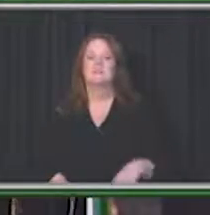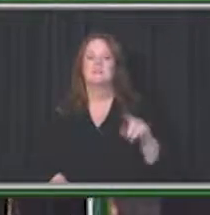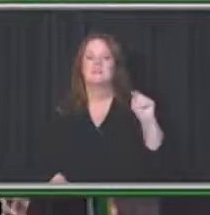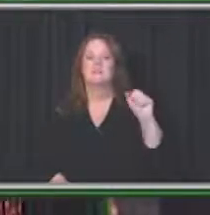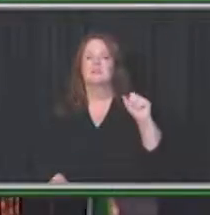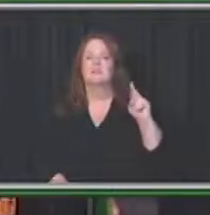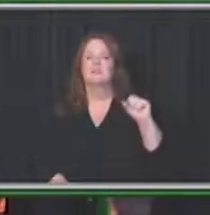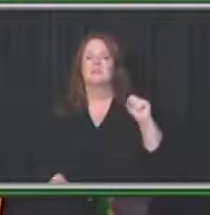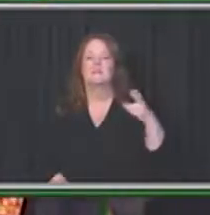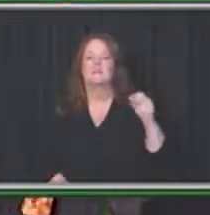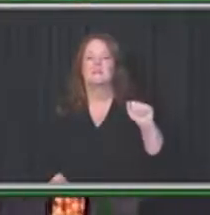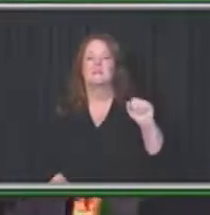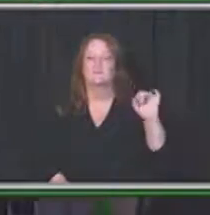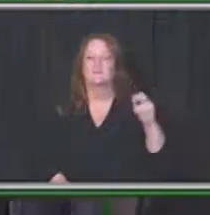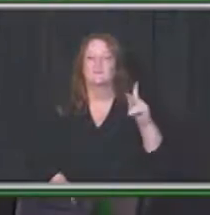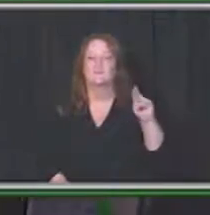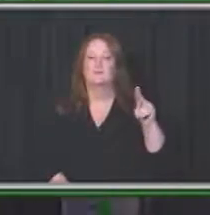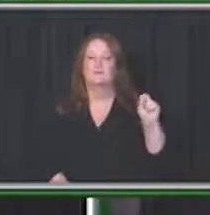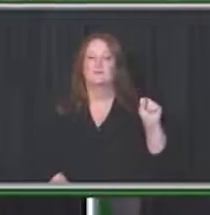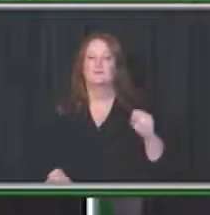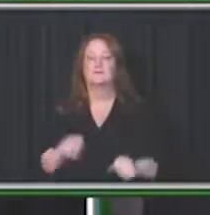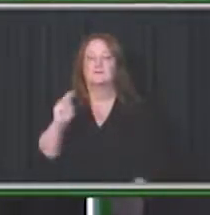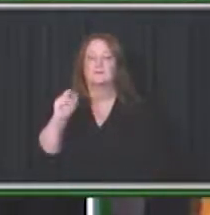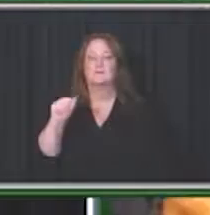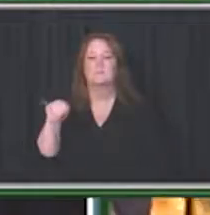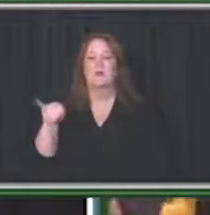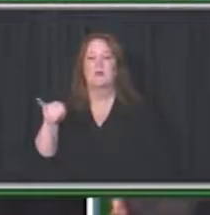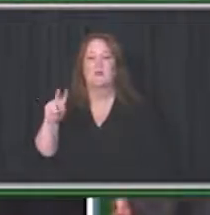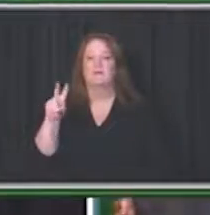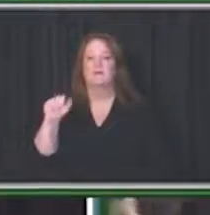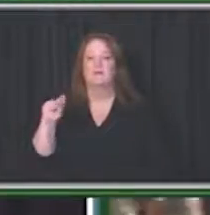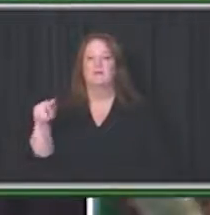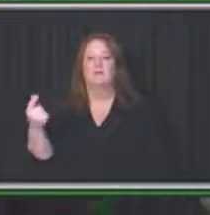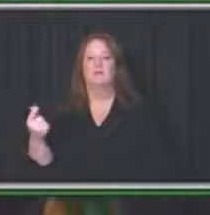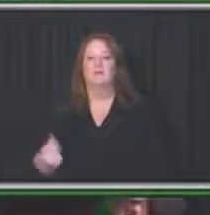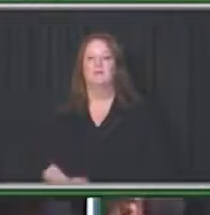Tanisha Jenkins. Mai Deng.